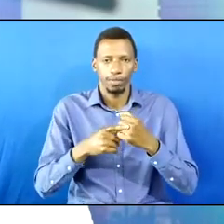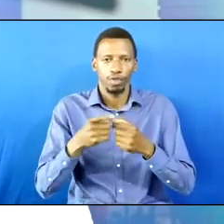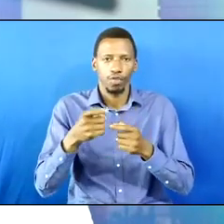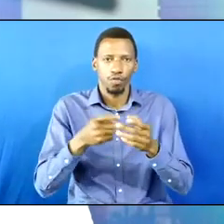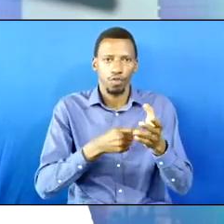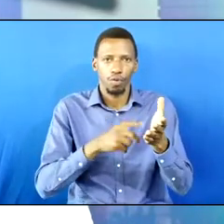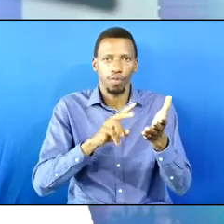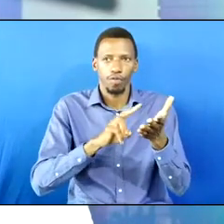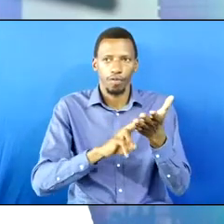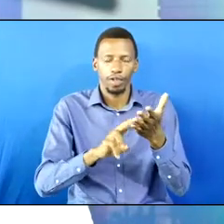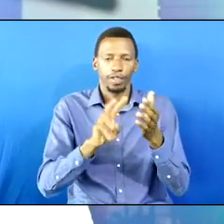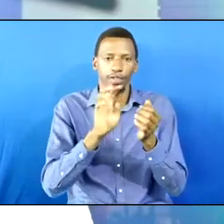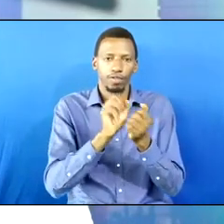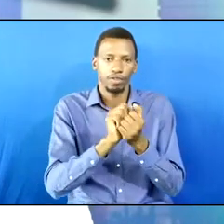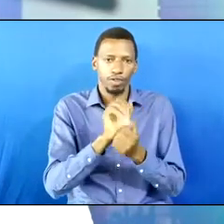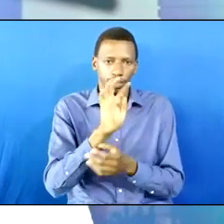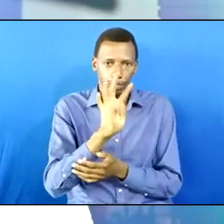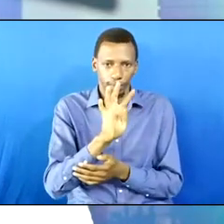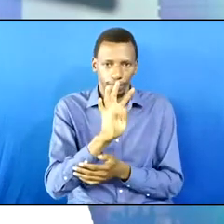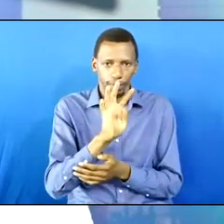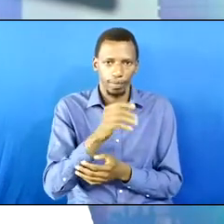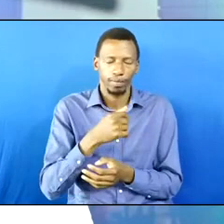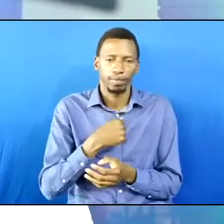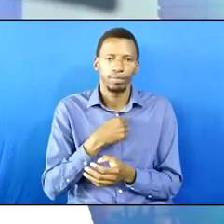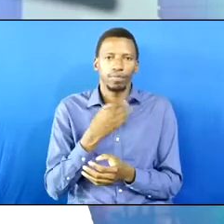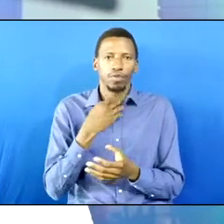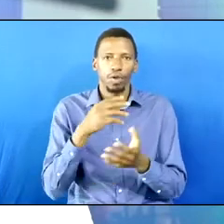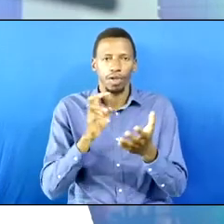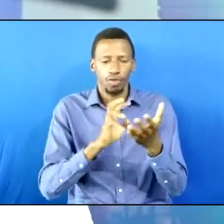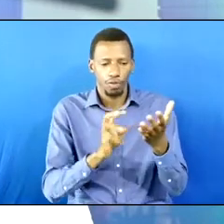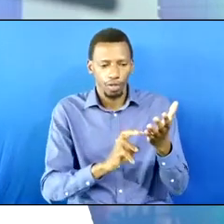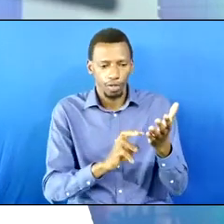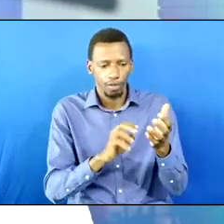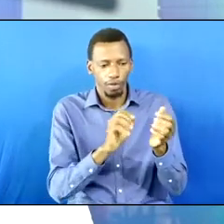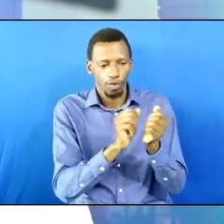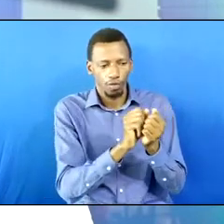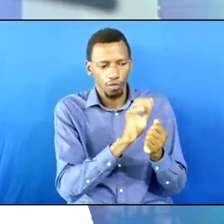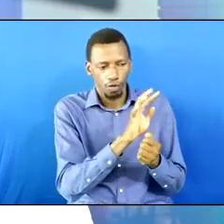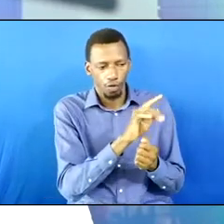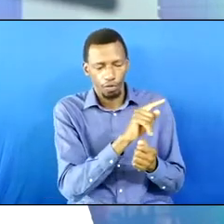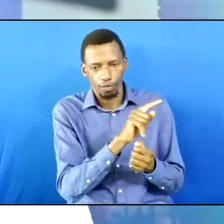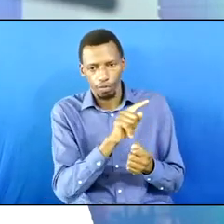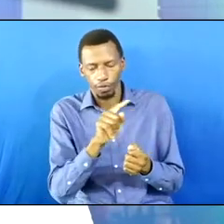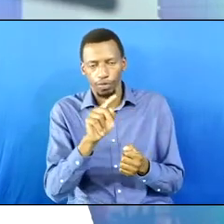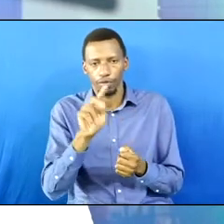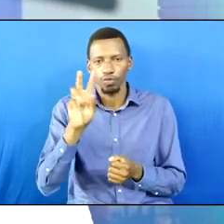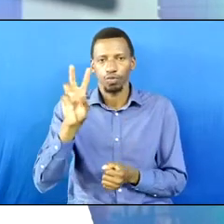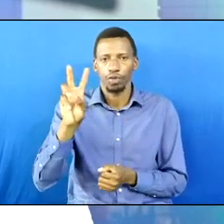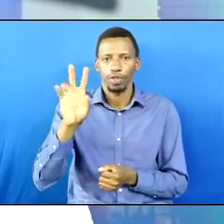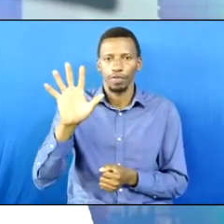from verse 14, I'll read to verse